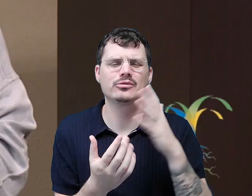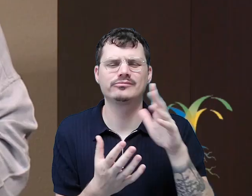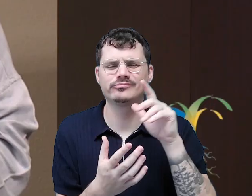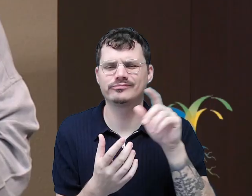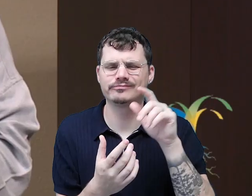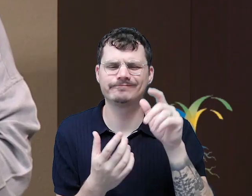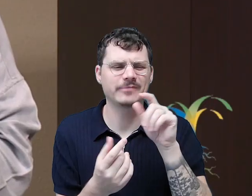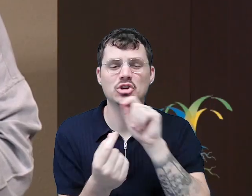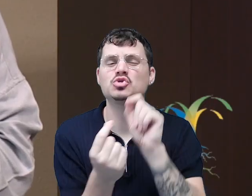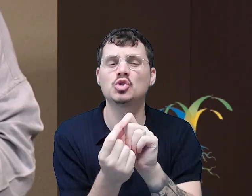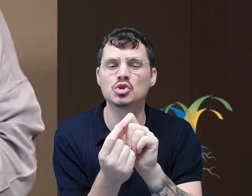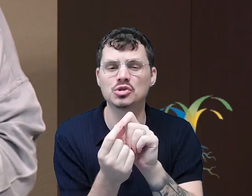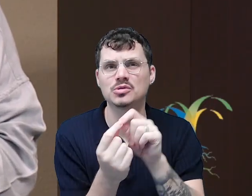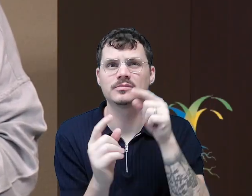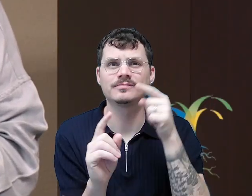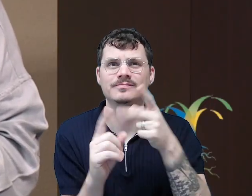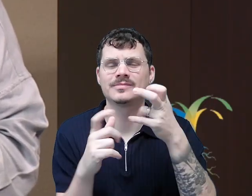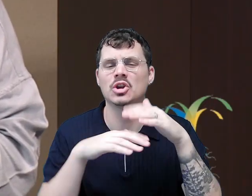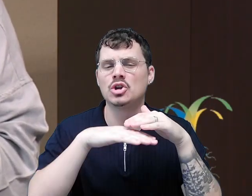how certain sort of